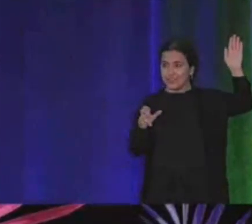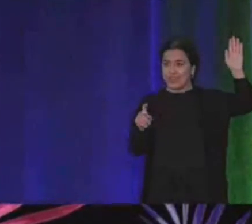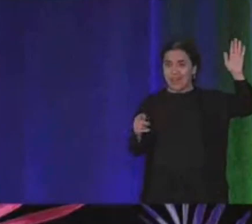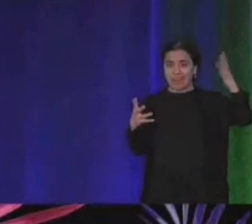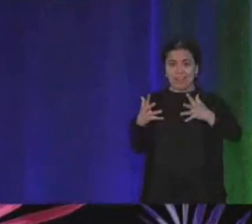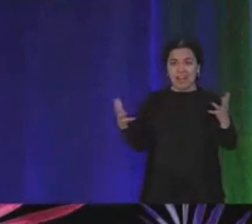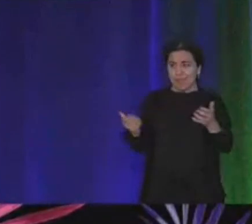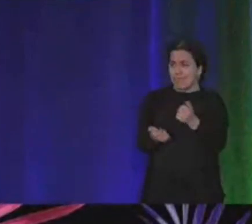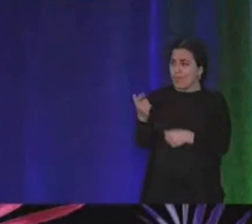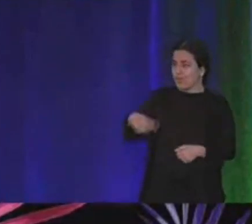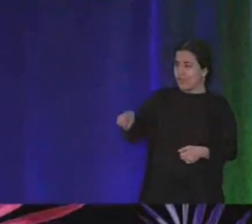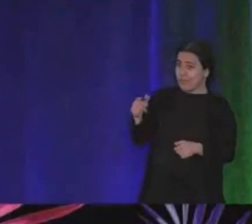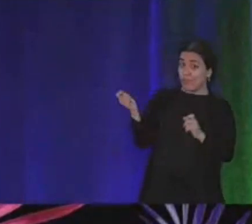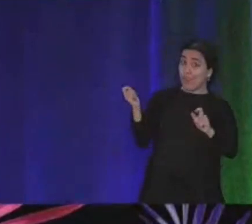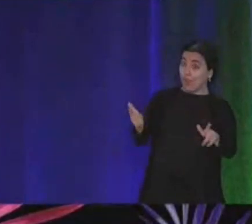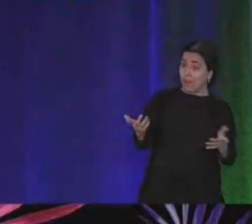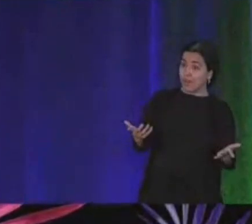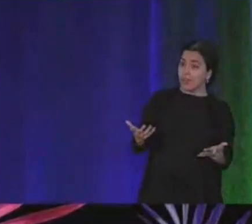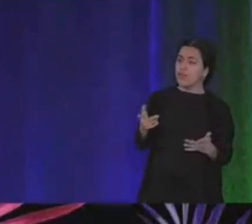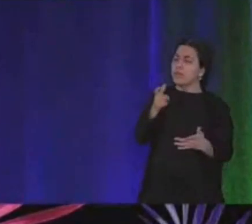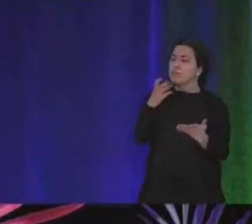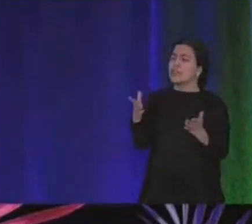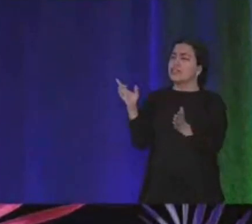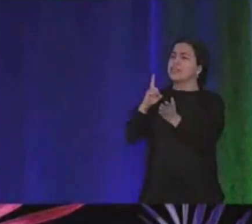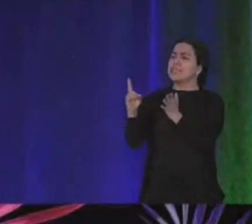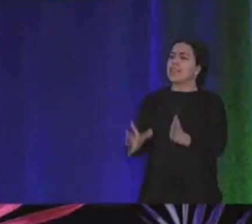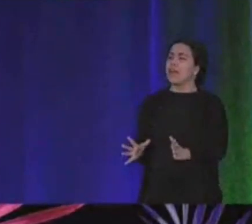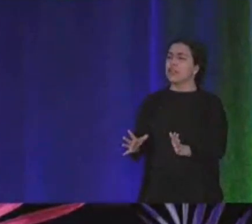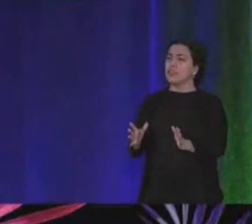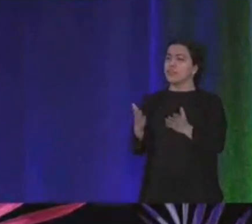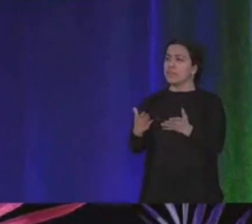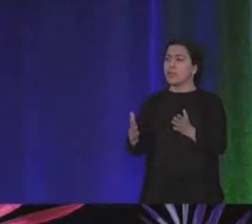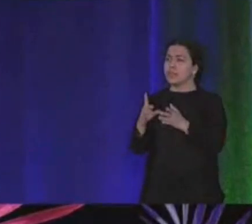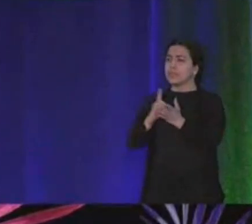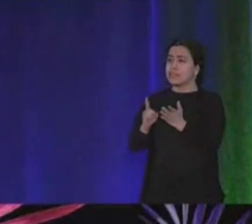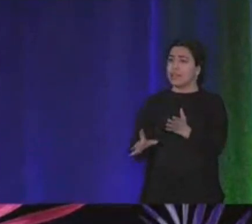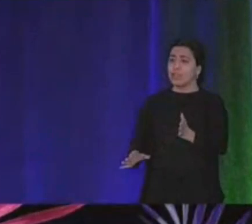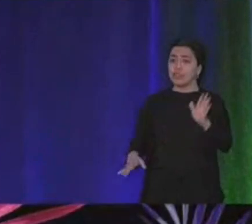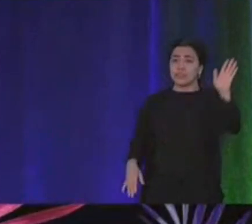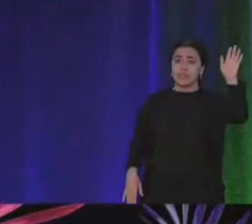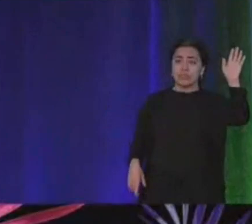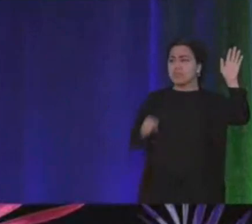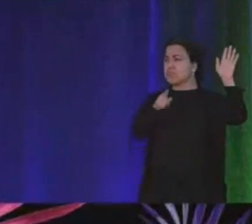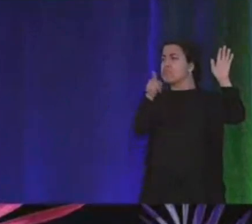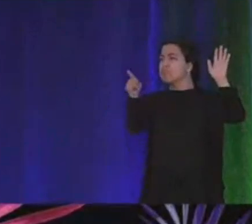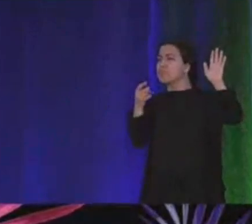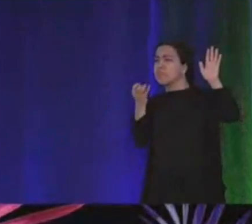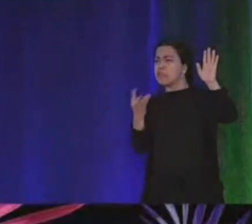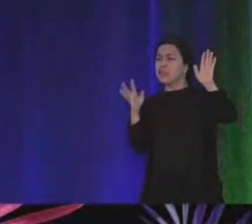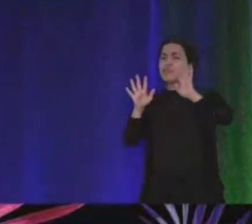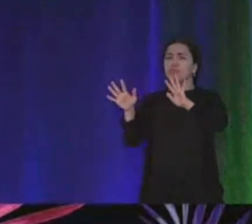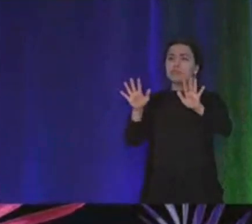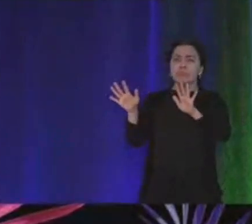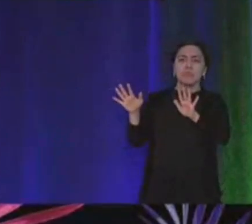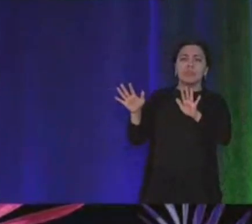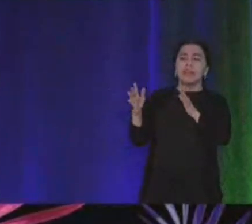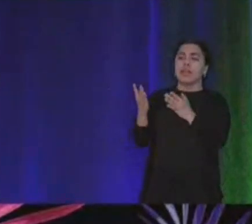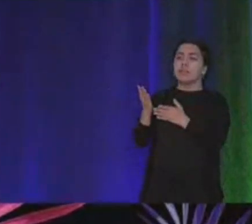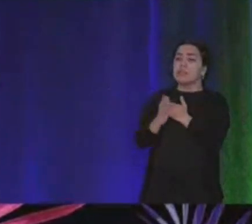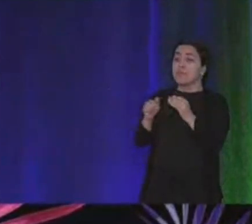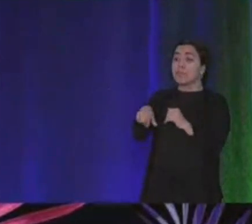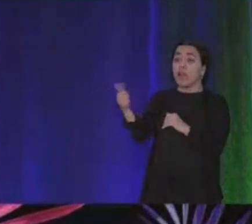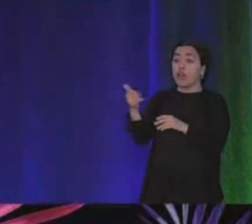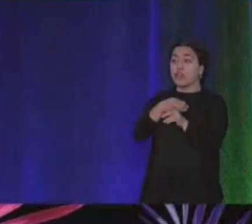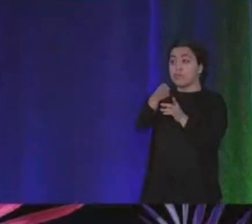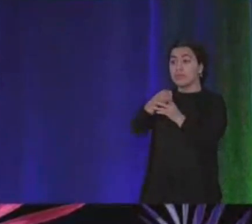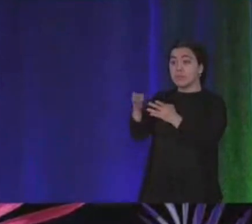right, most of you, all of you. How about designers, product designers? We got a little sprinkle. How about some other disciplines